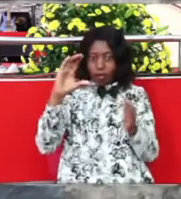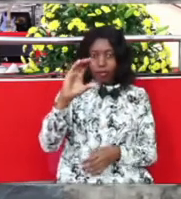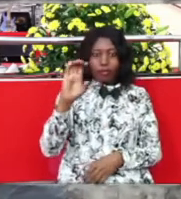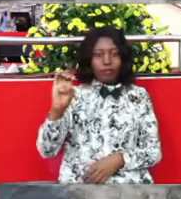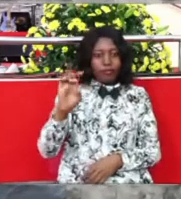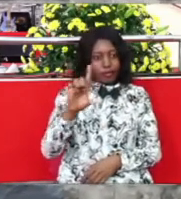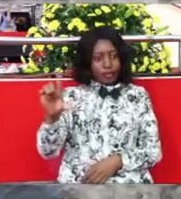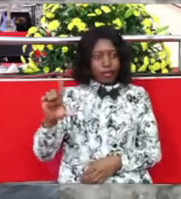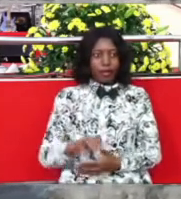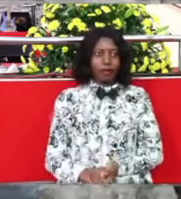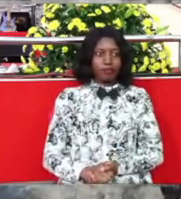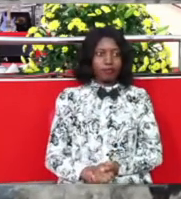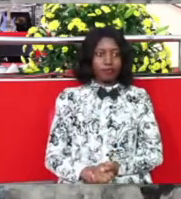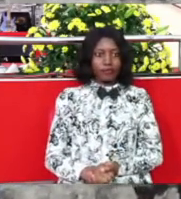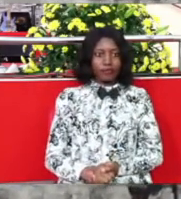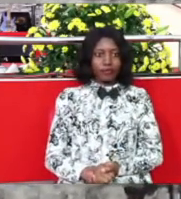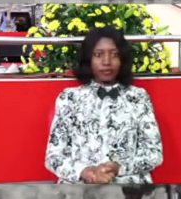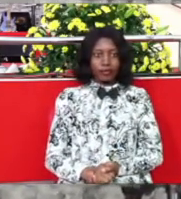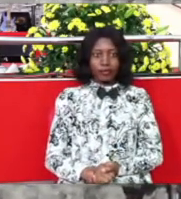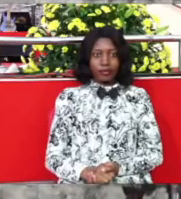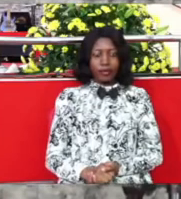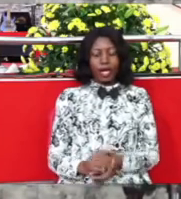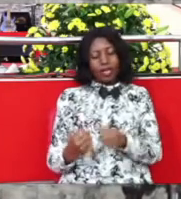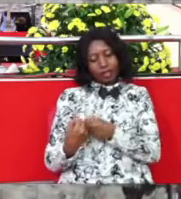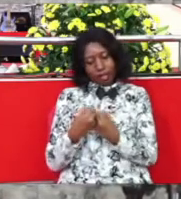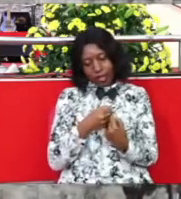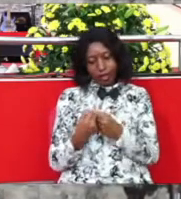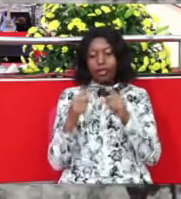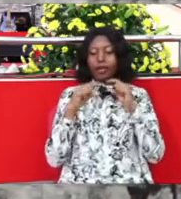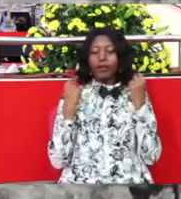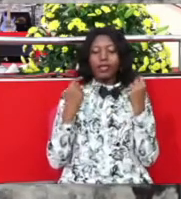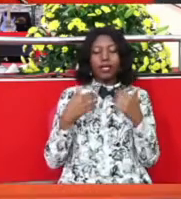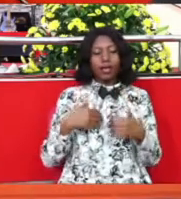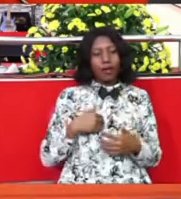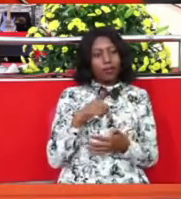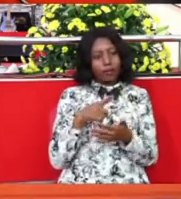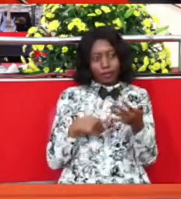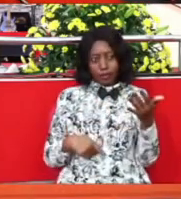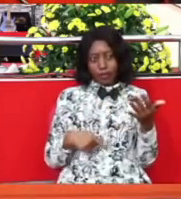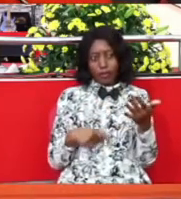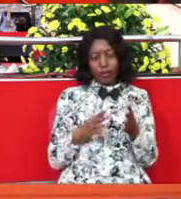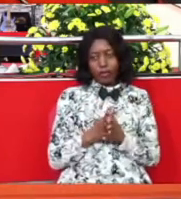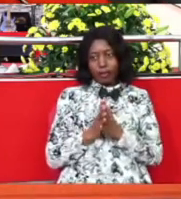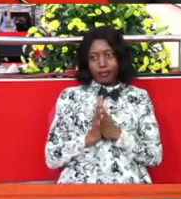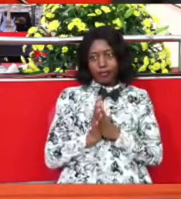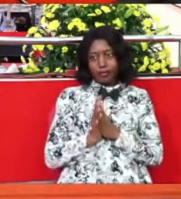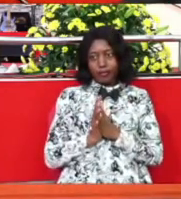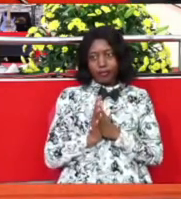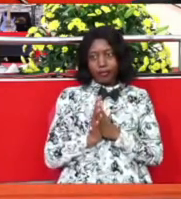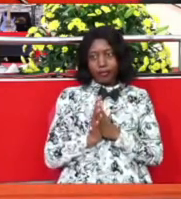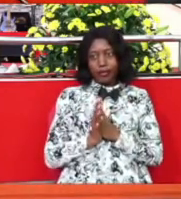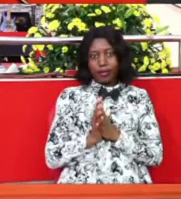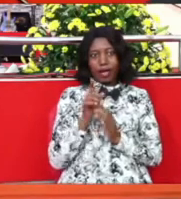have encountered in the past, and I'm sorry to share this. Changamoto kubwa ambalo tumeona pale nyumae na samahani kusema hivi. You will agree